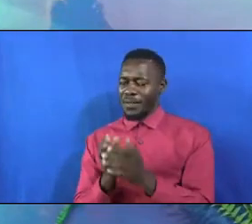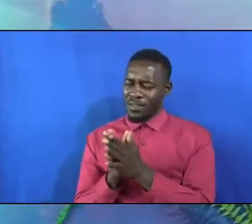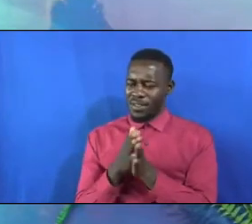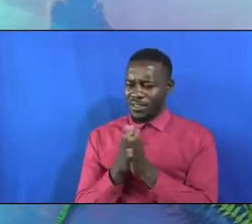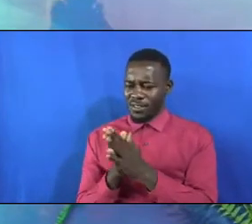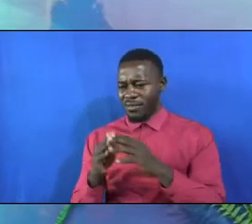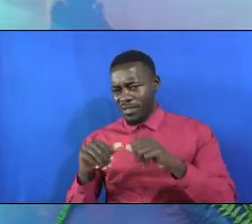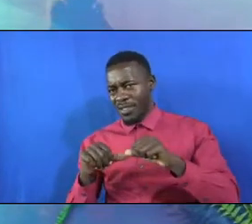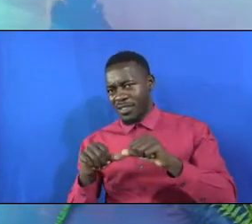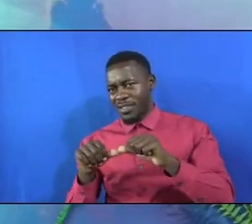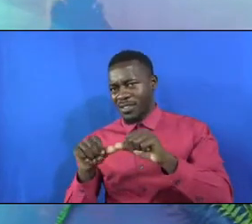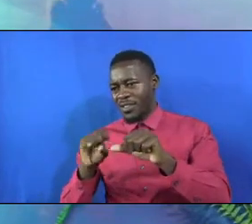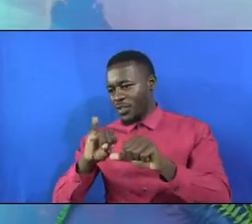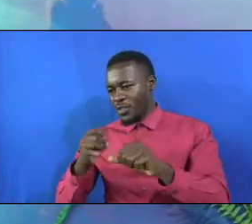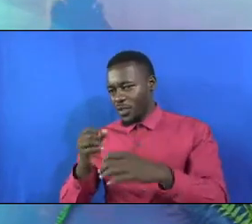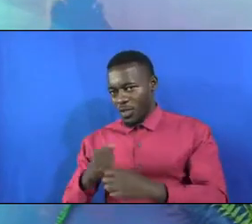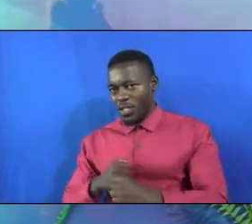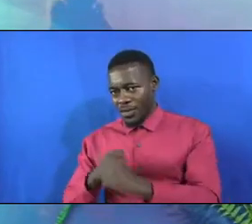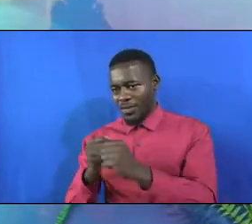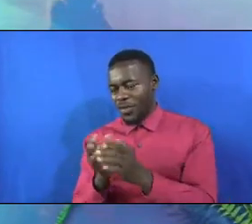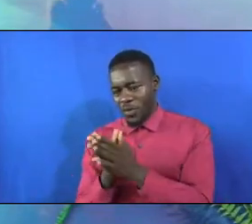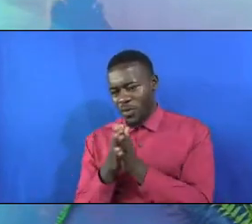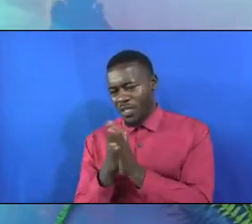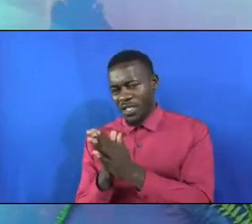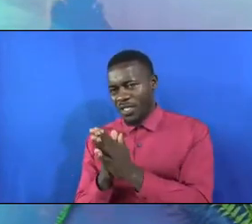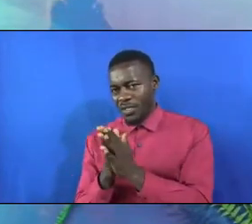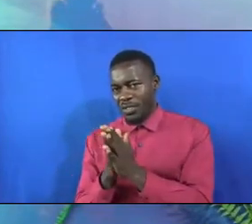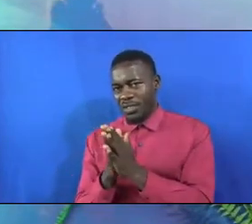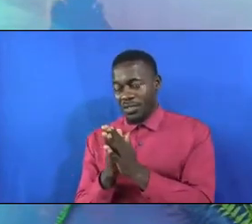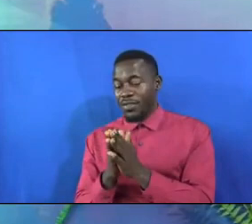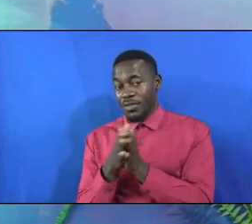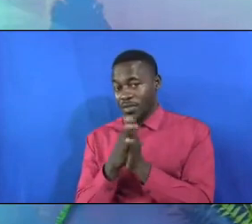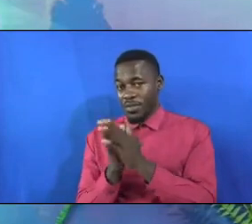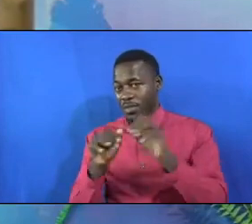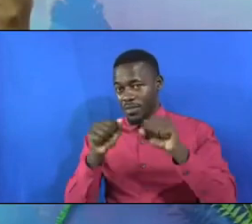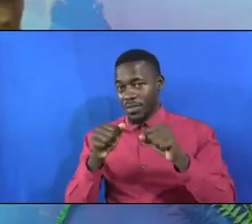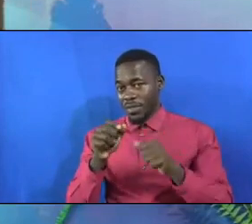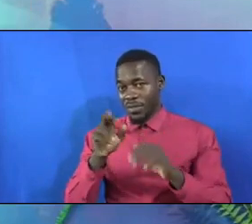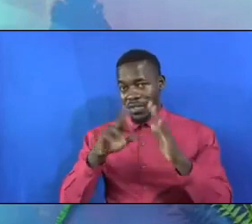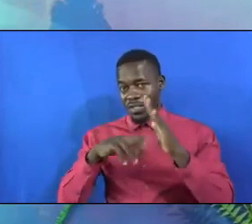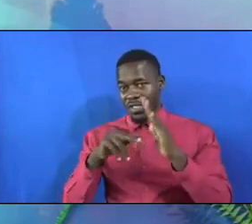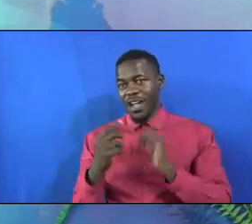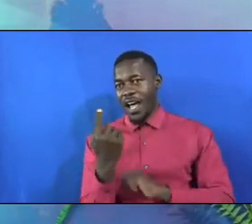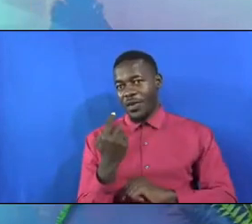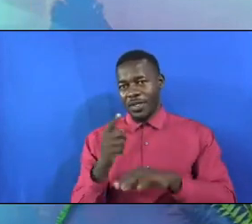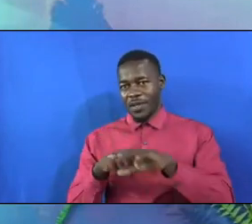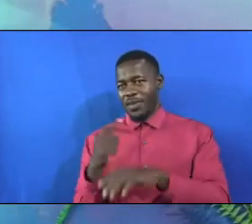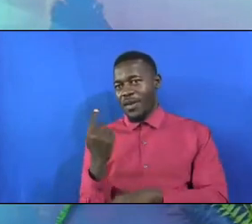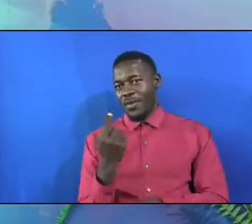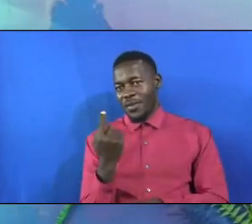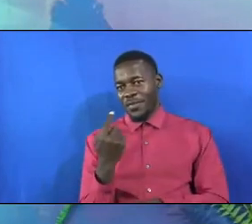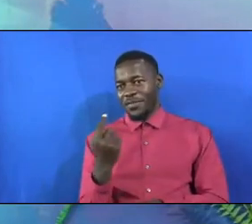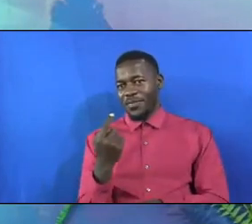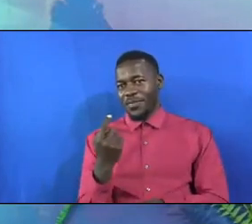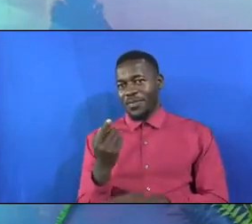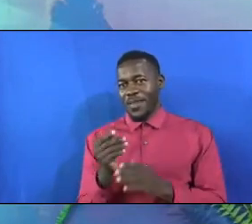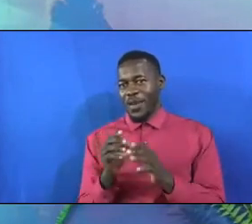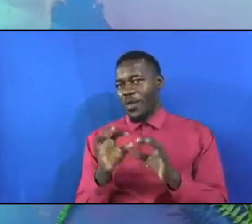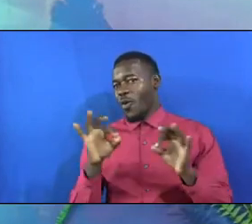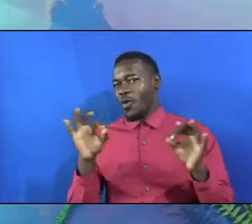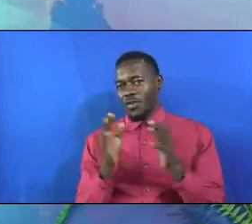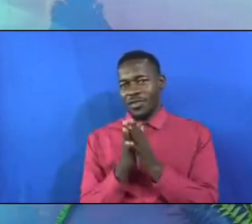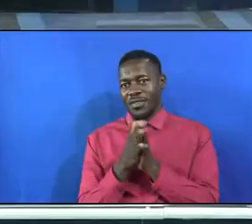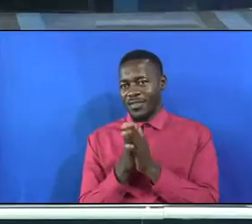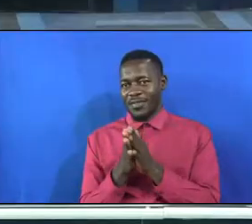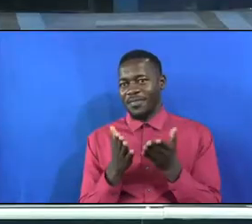Joseph reveals himself to his brothers. You would read the story by yourself. And one thing that happens, I want you to have this